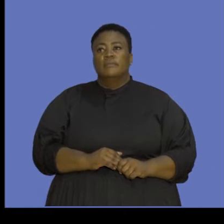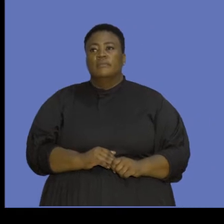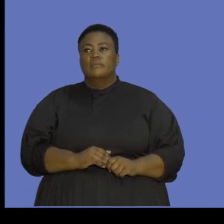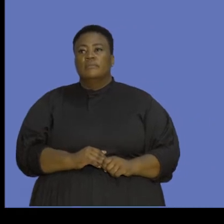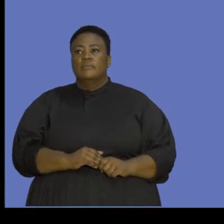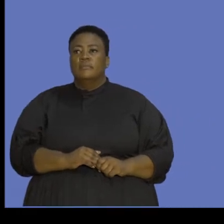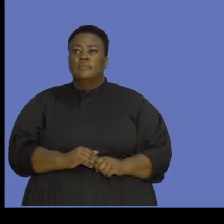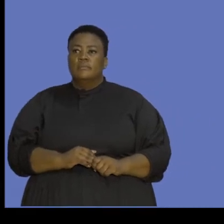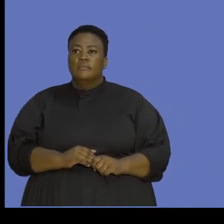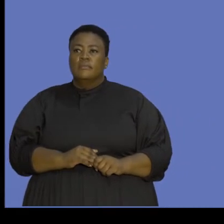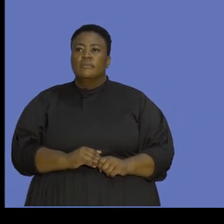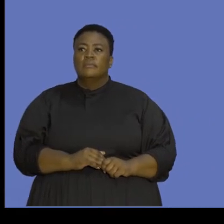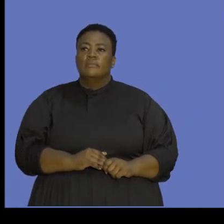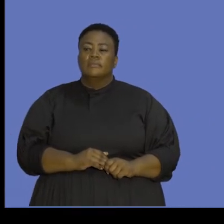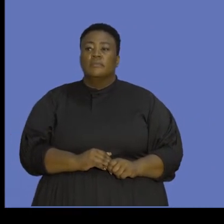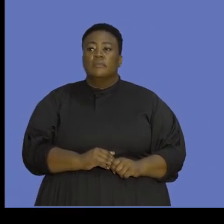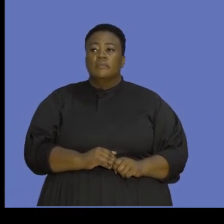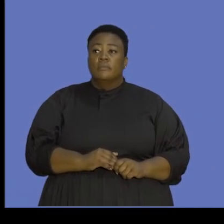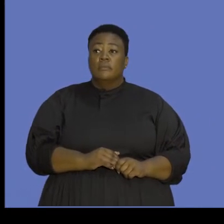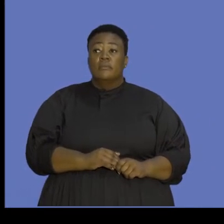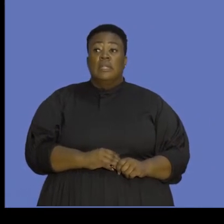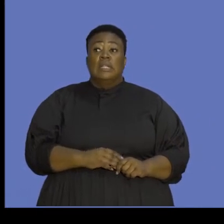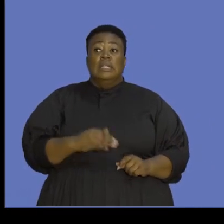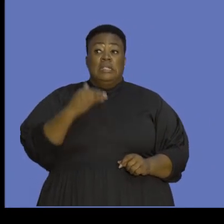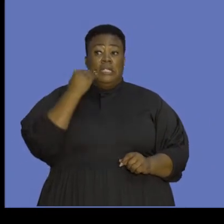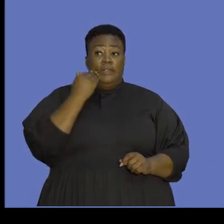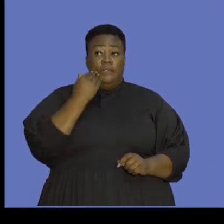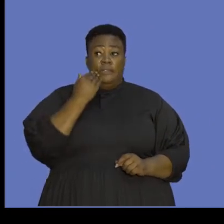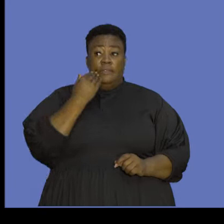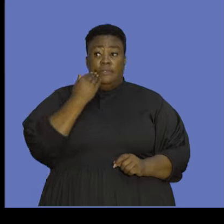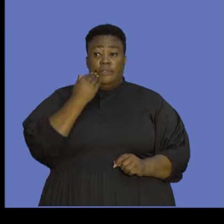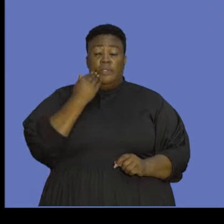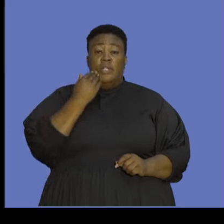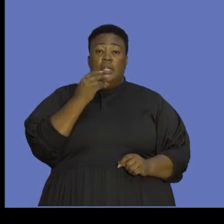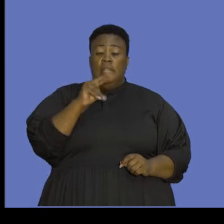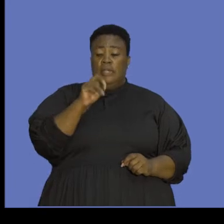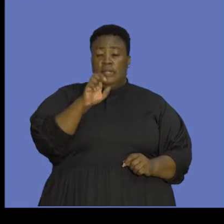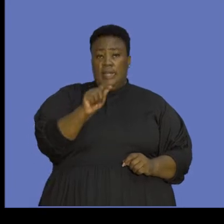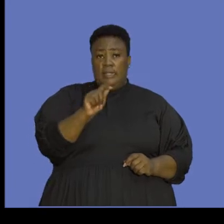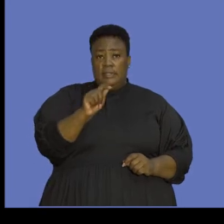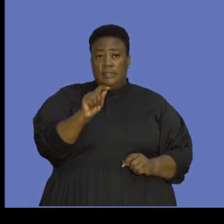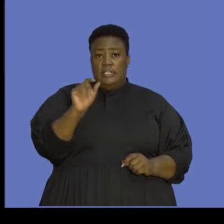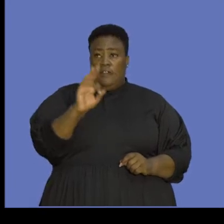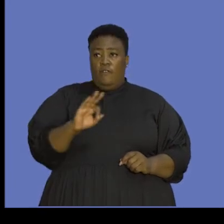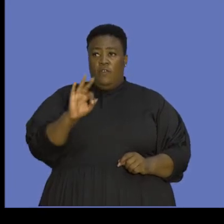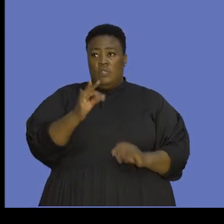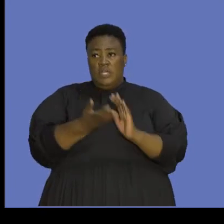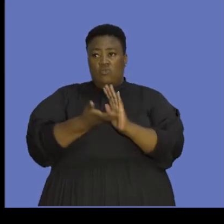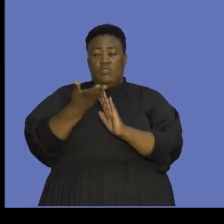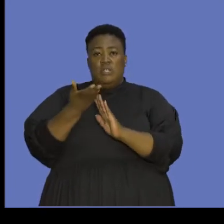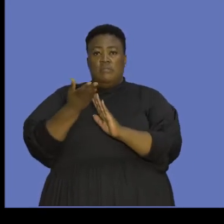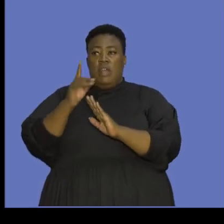If, oh, no, that's not what I wanted to do. There we go. If the net force increases by a